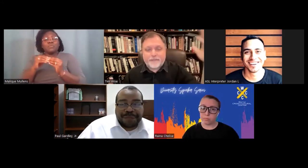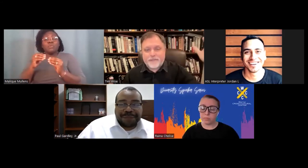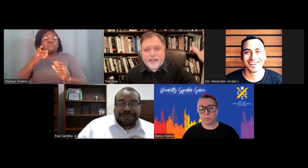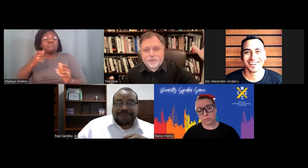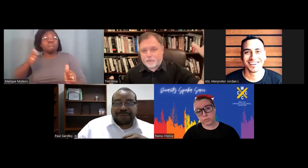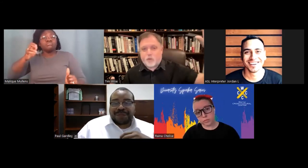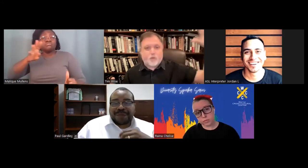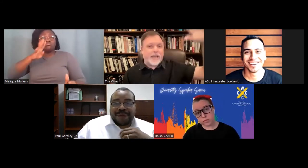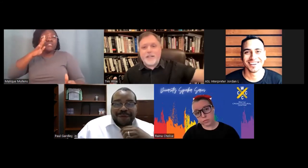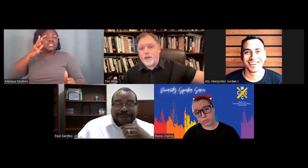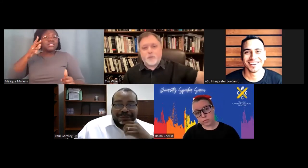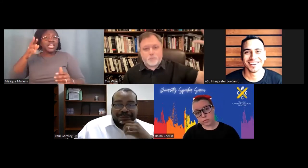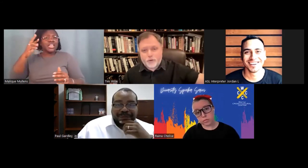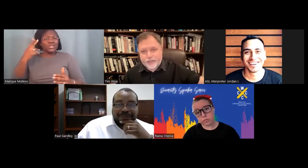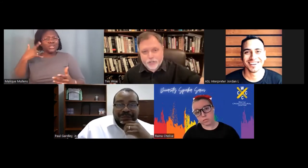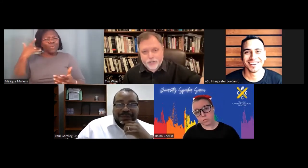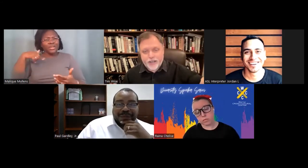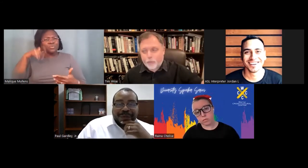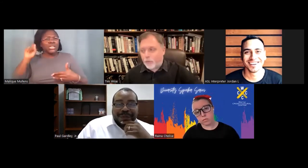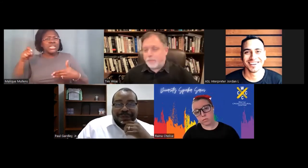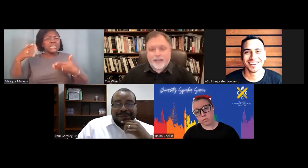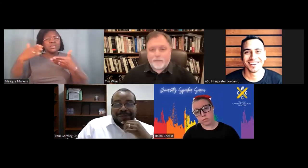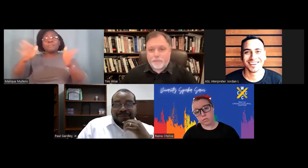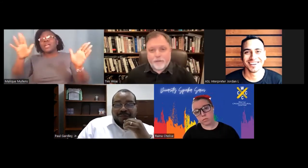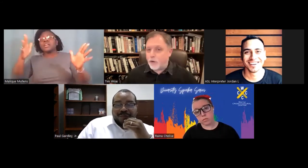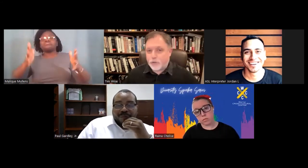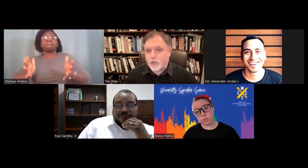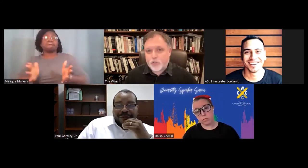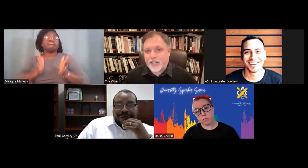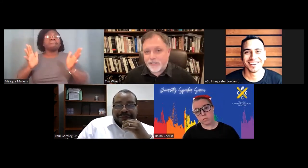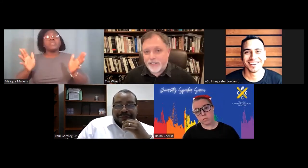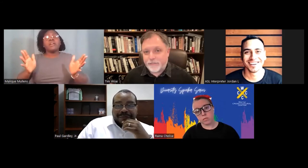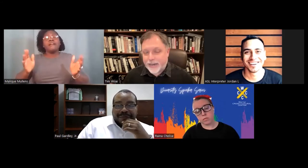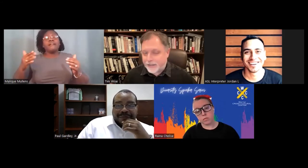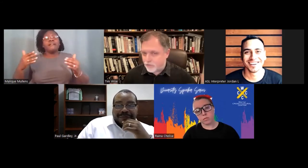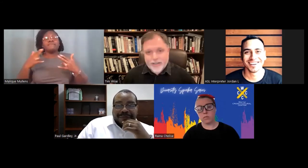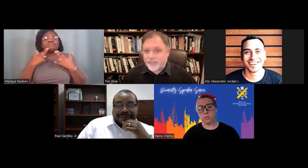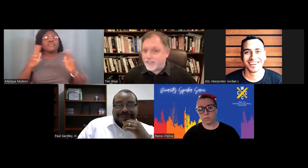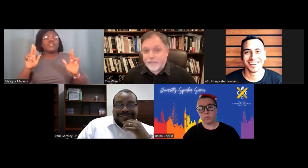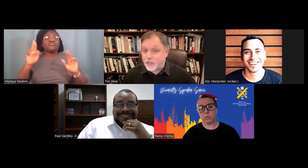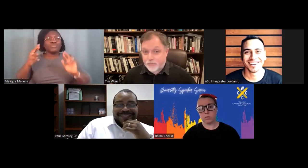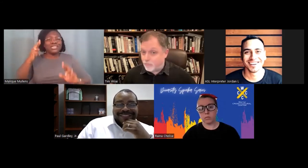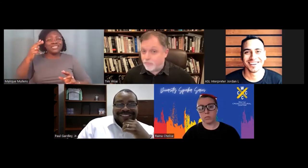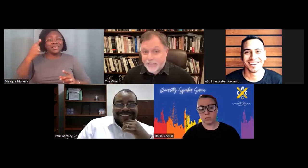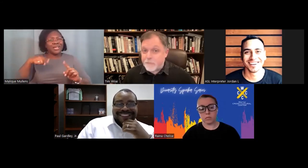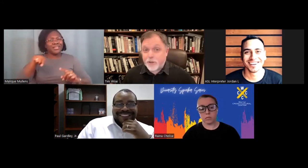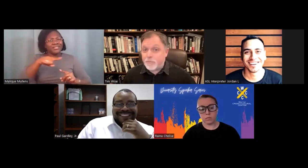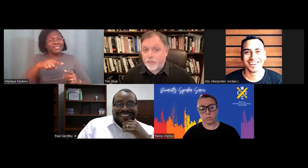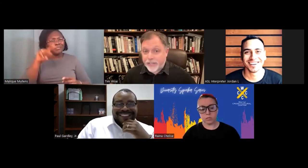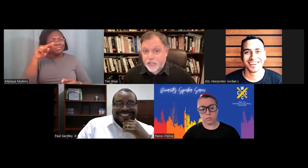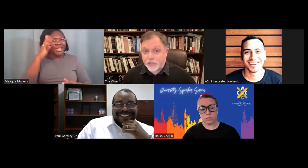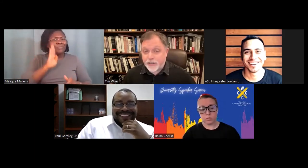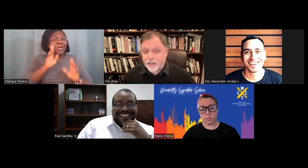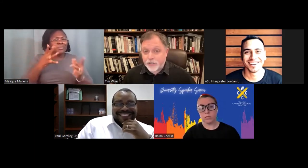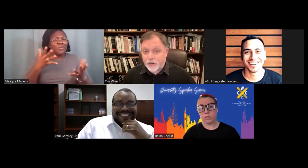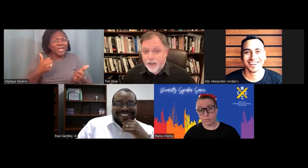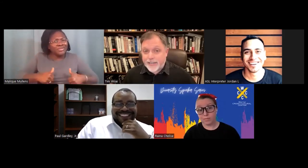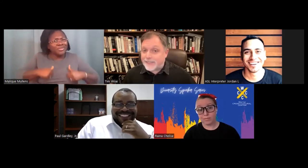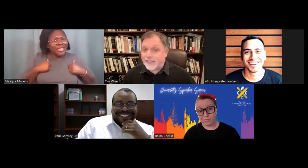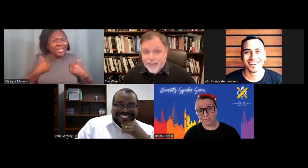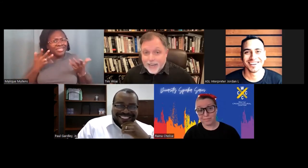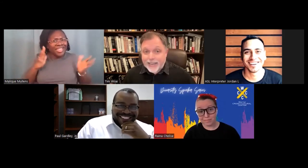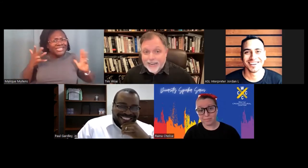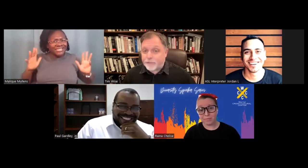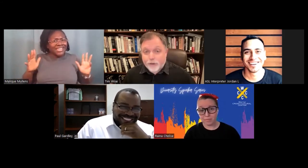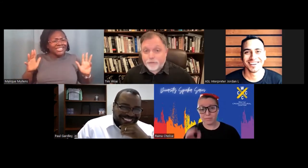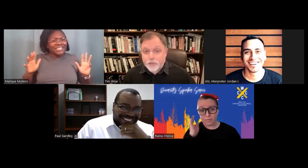we have to have some grandiose motivation while Black and brown folks are just trying to live? Trying to live is damn good motivation. Trying not